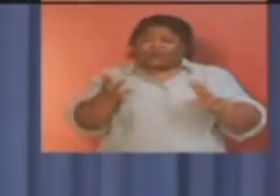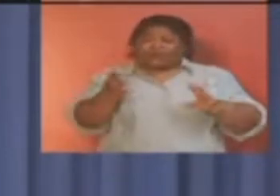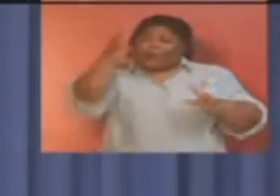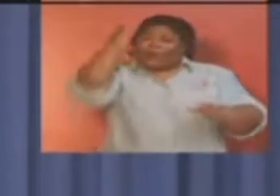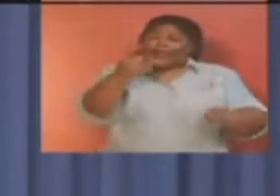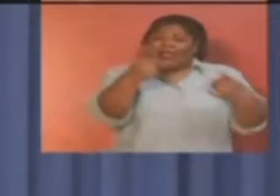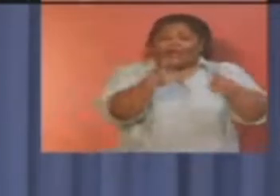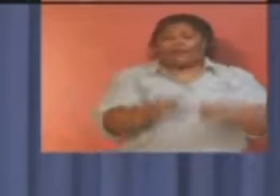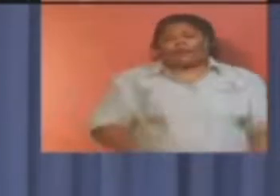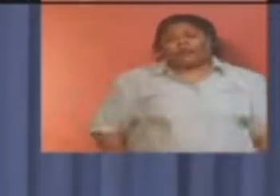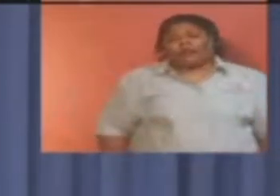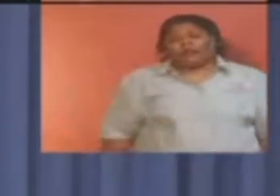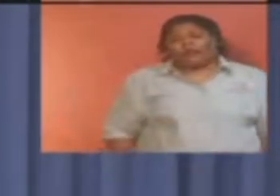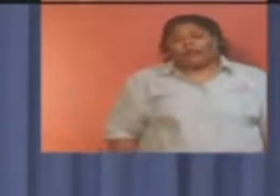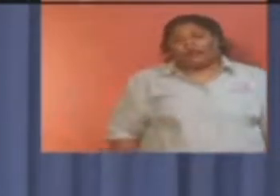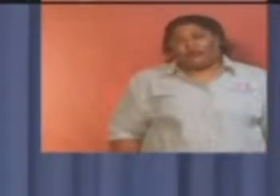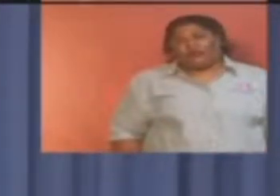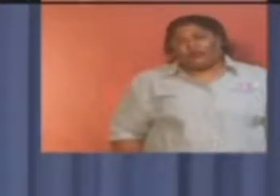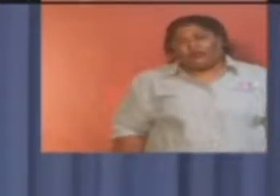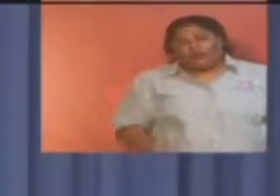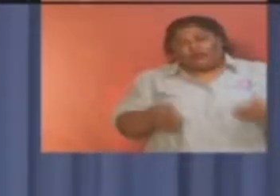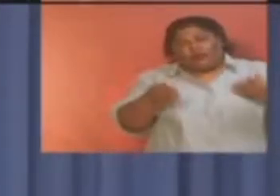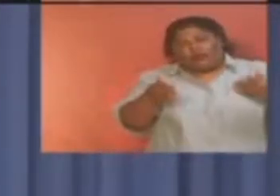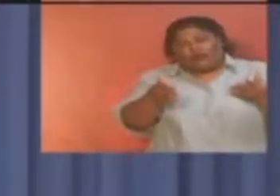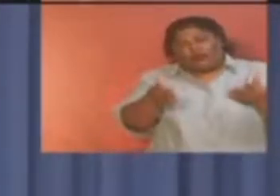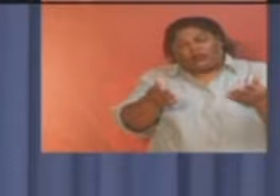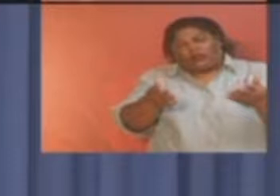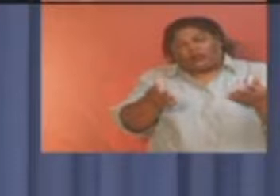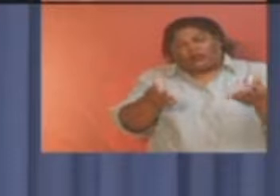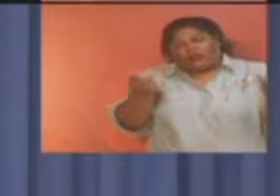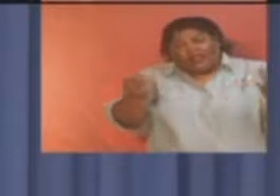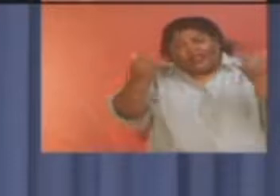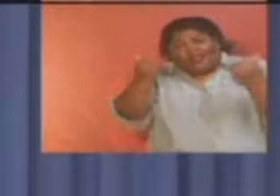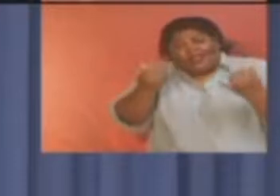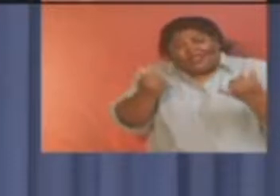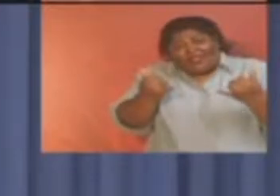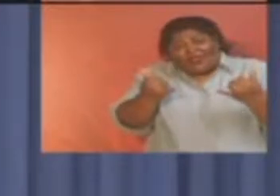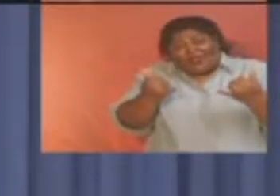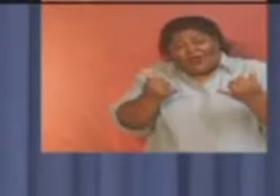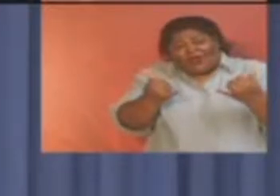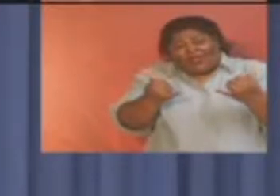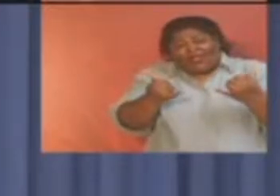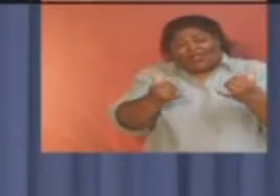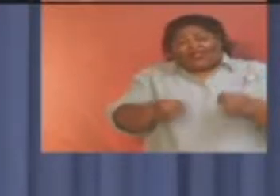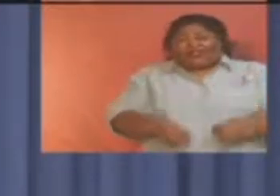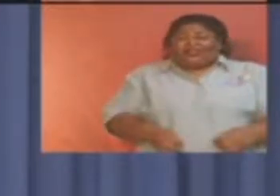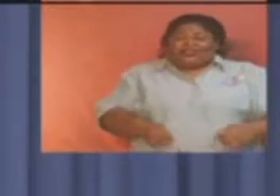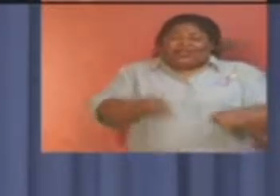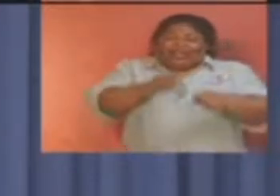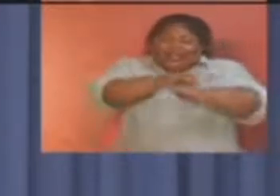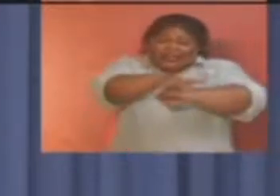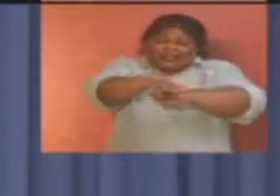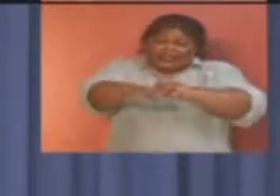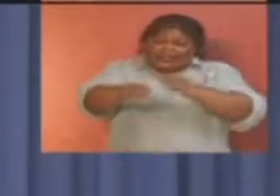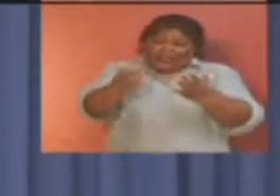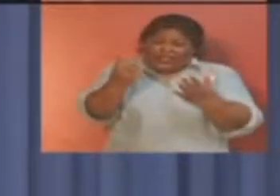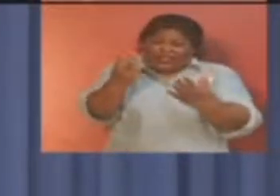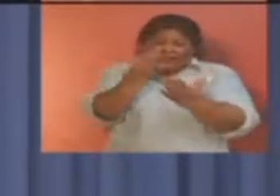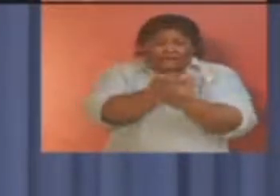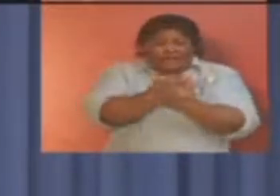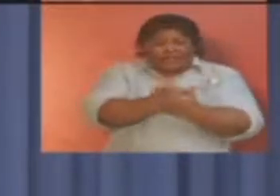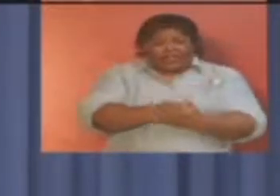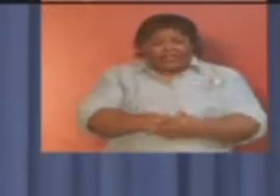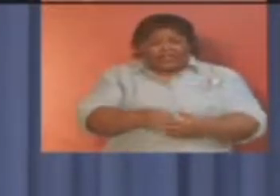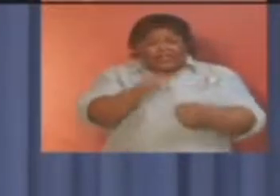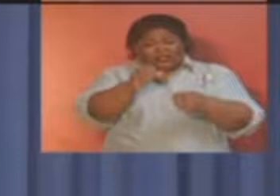Unfortunately, those consequences would now have further negative impact on the economy, because what